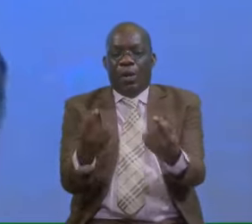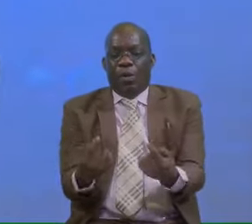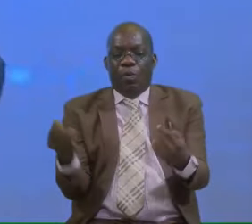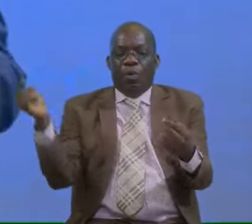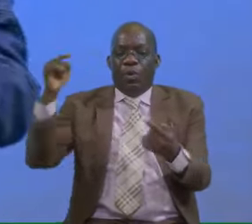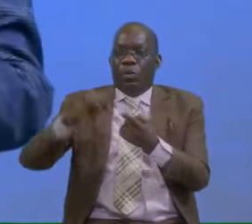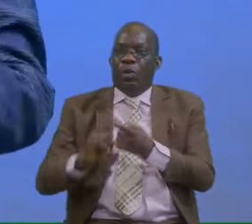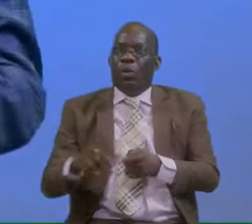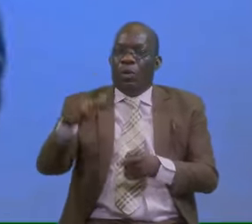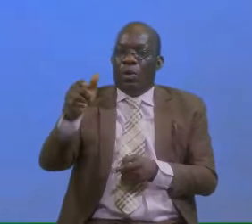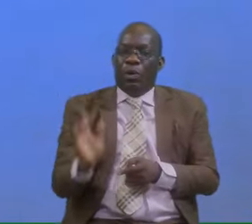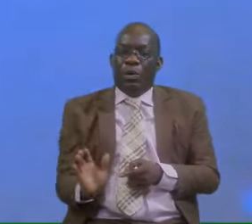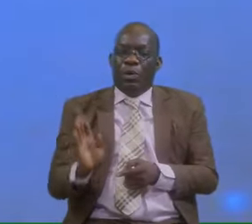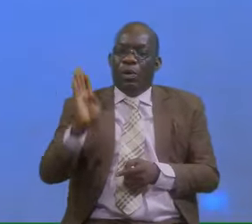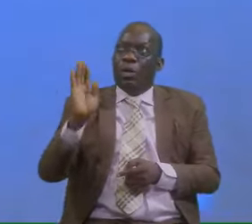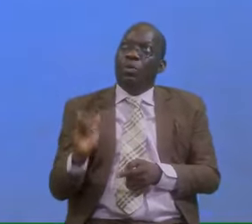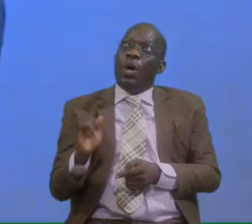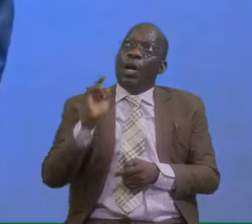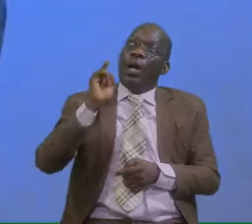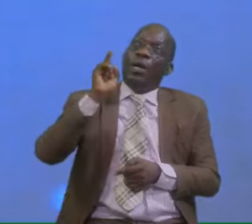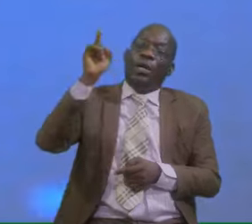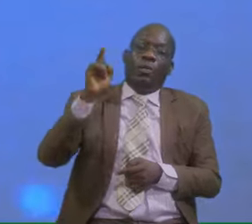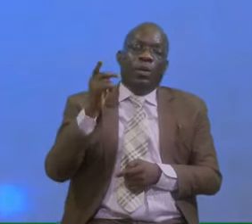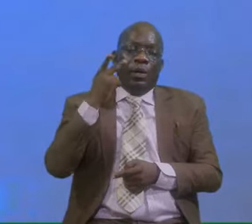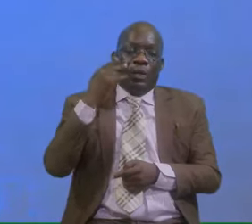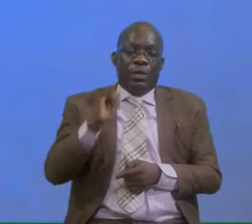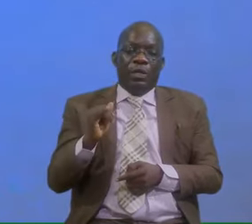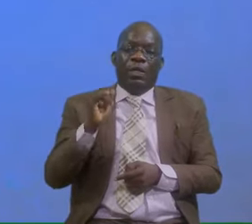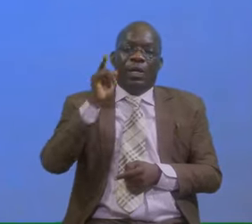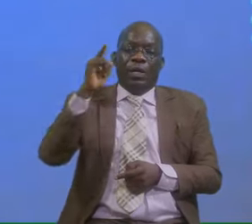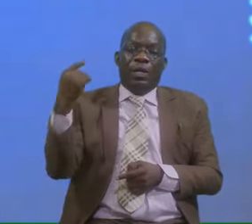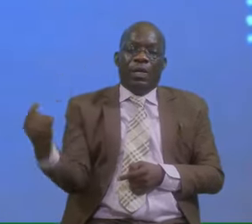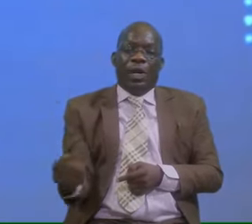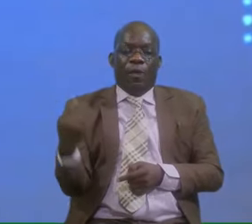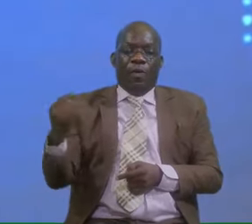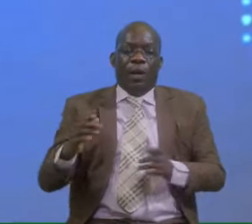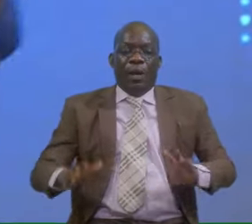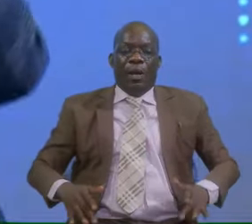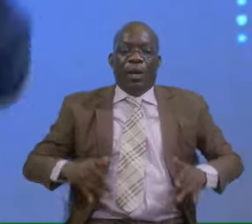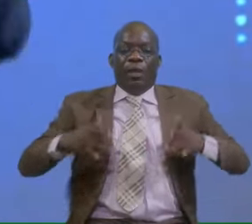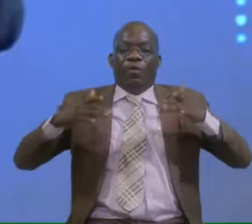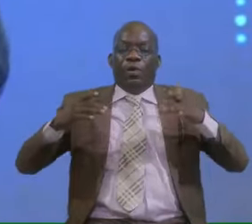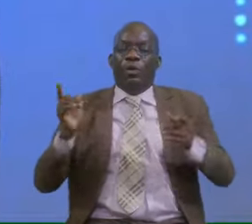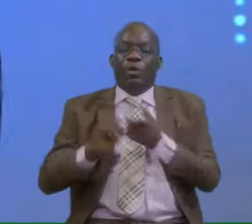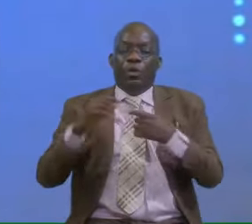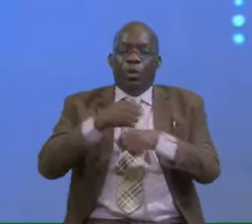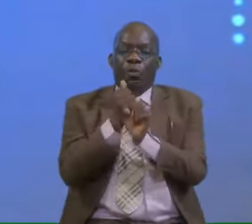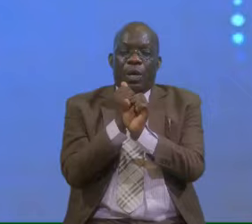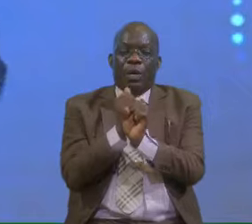unto God by him, seeing he ever liveth to